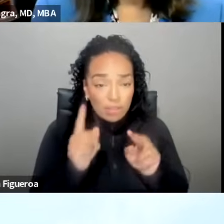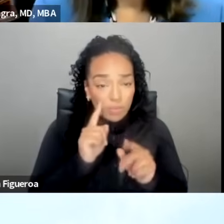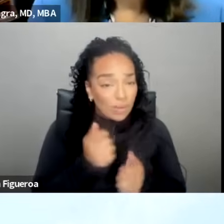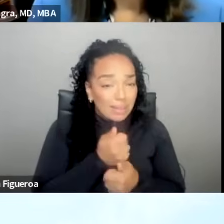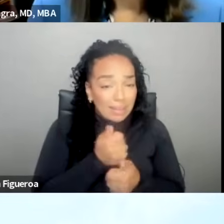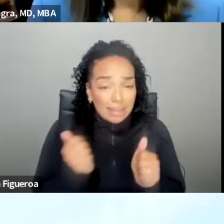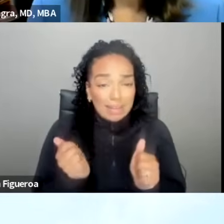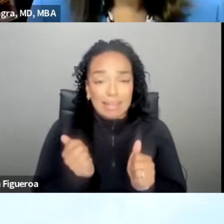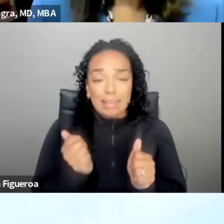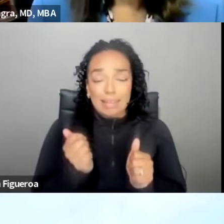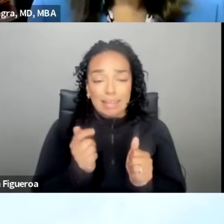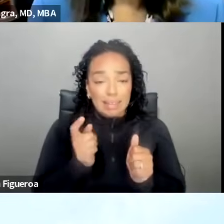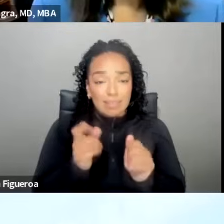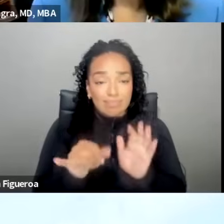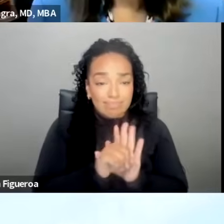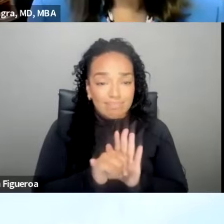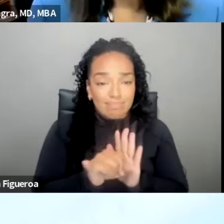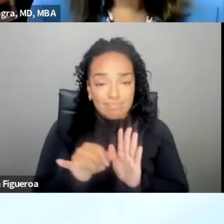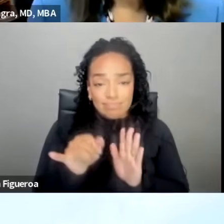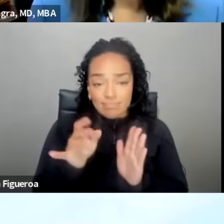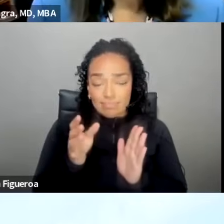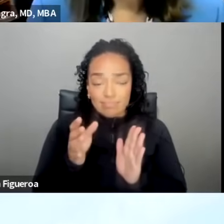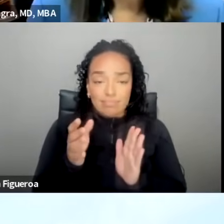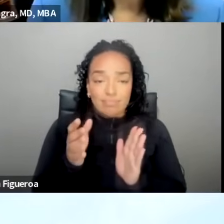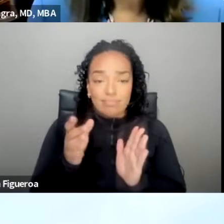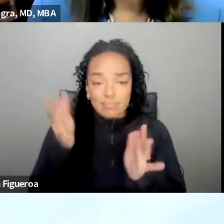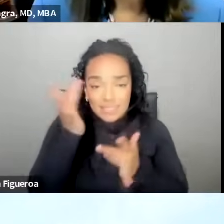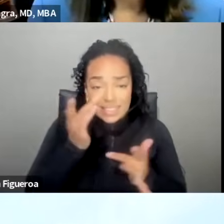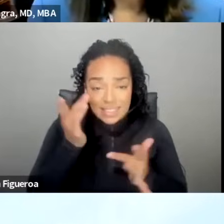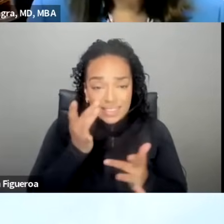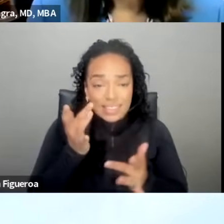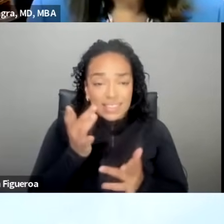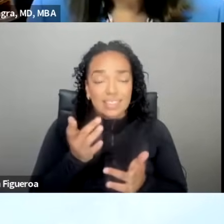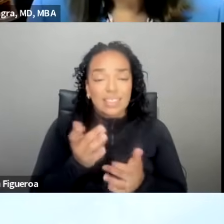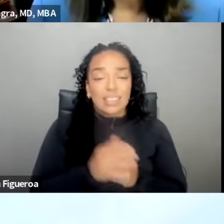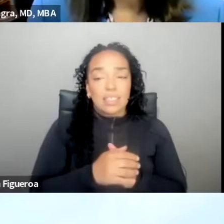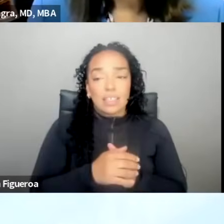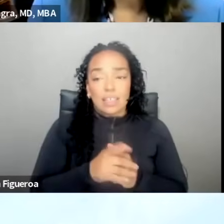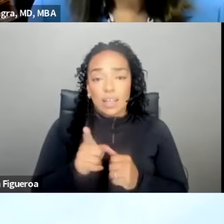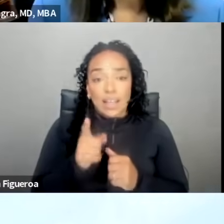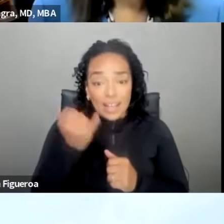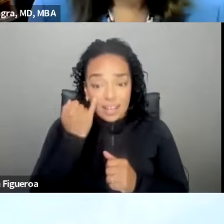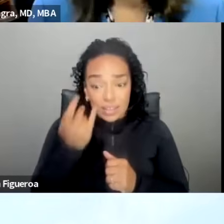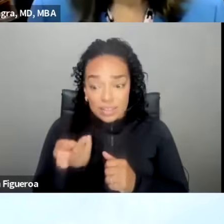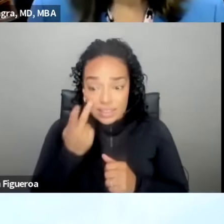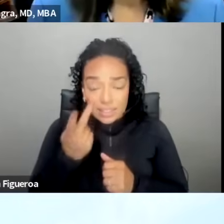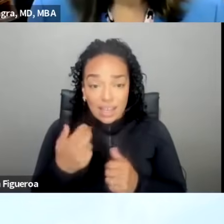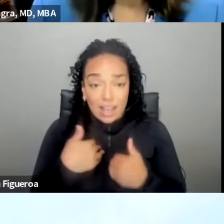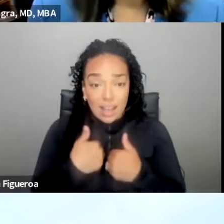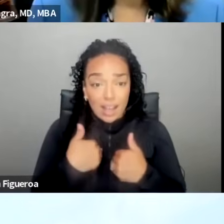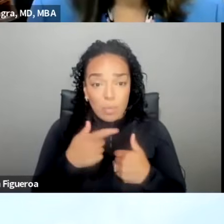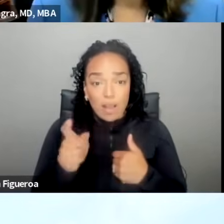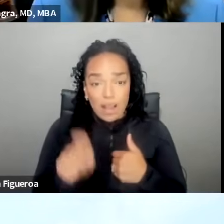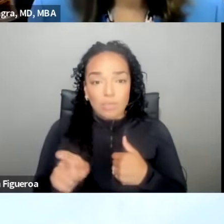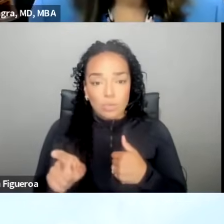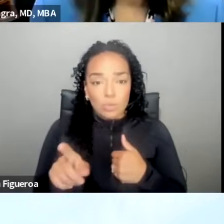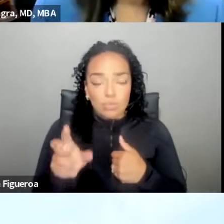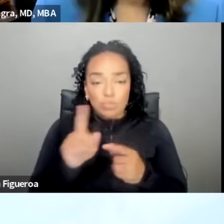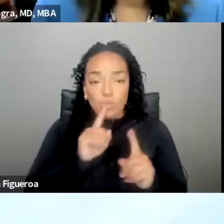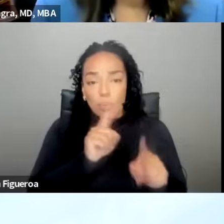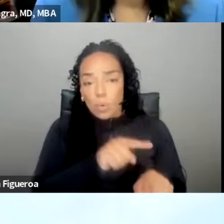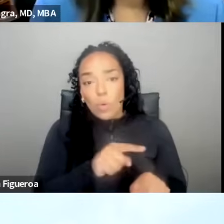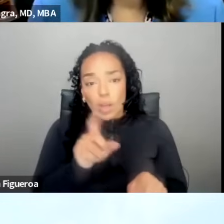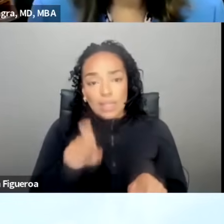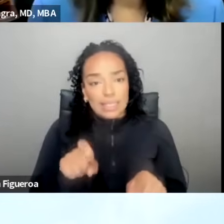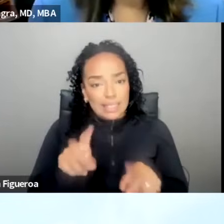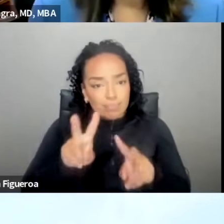of disease and to please report any sick animals for further diagnostic workup. This message